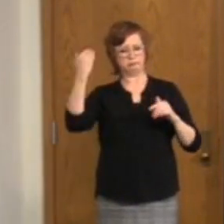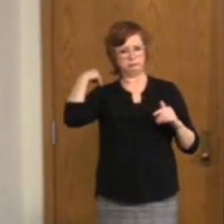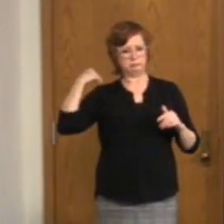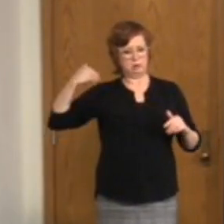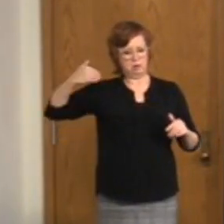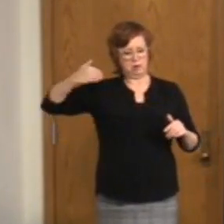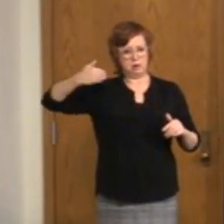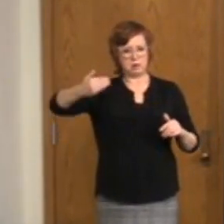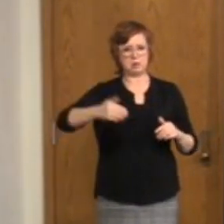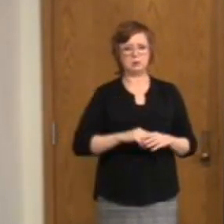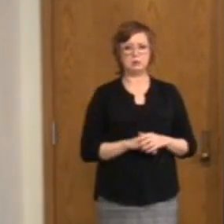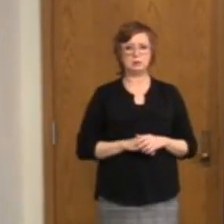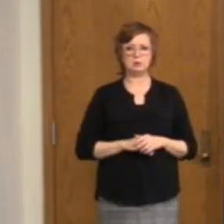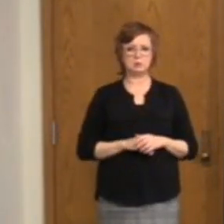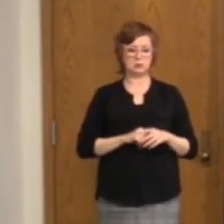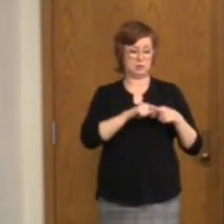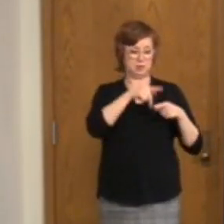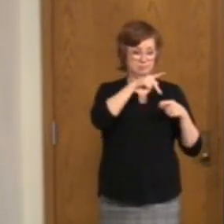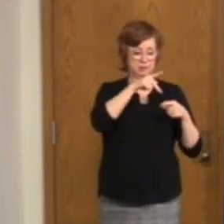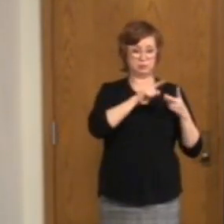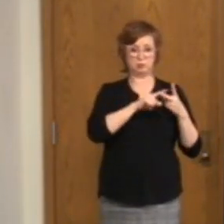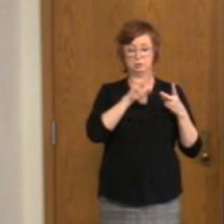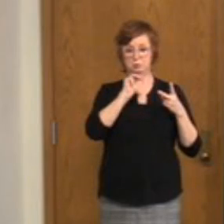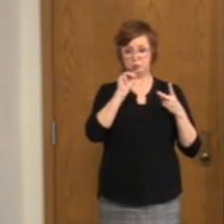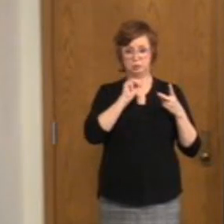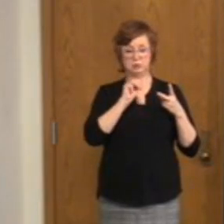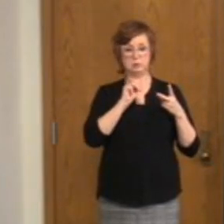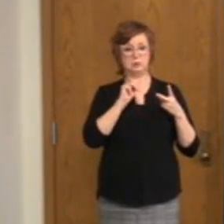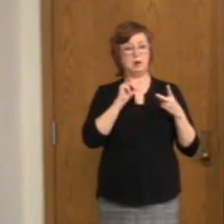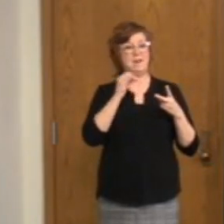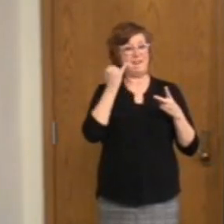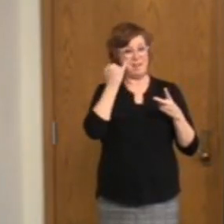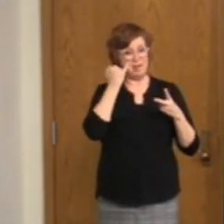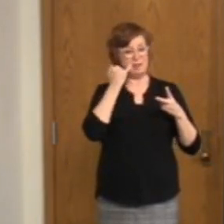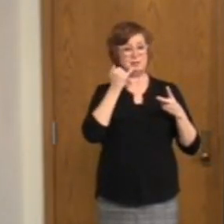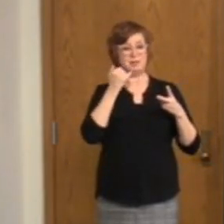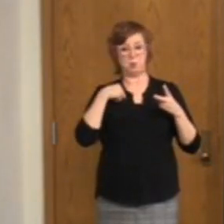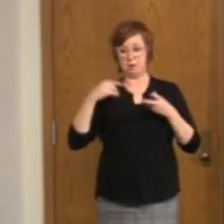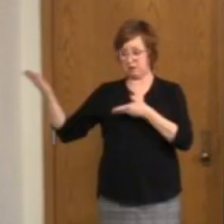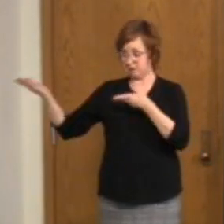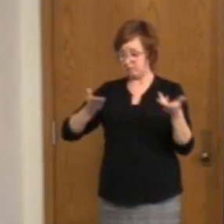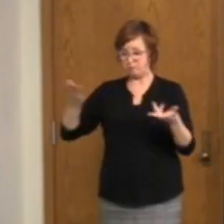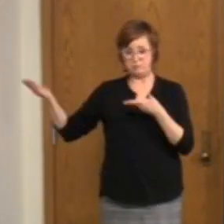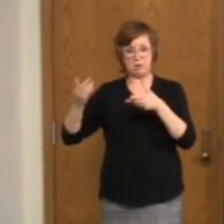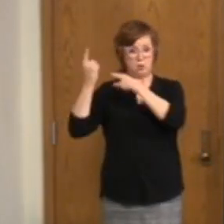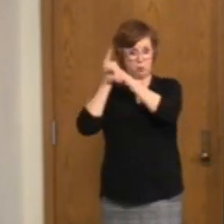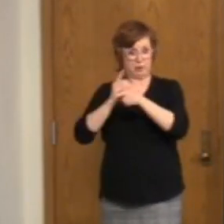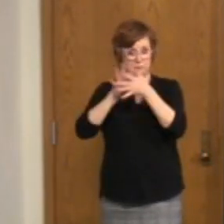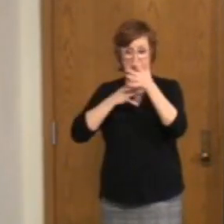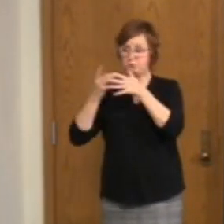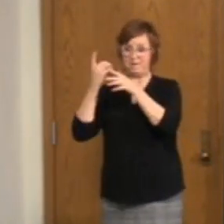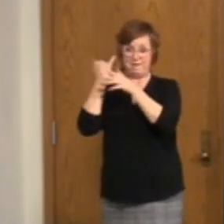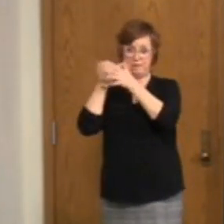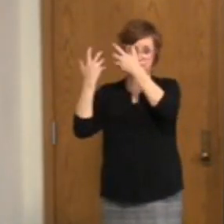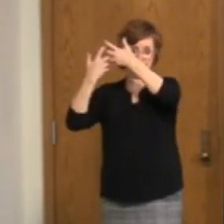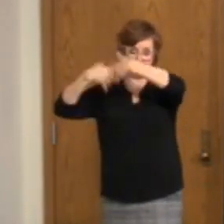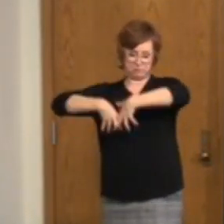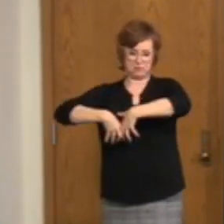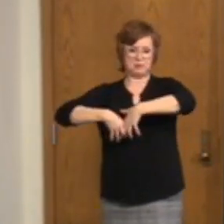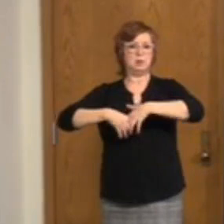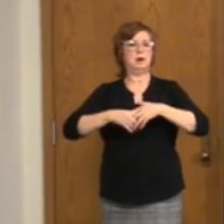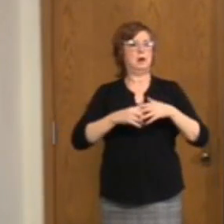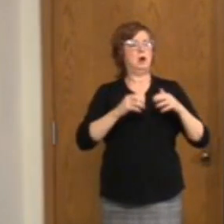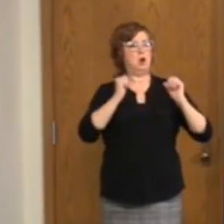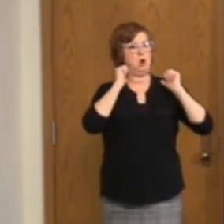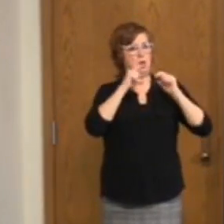been indicated to us that we would have access to, we would be able to provide virtually everyone in the province their first dose by the end of June. If you add to